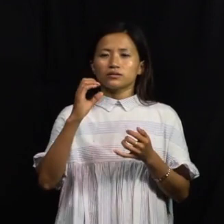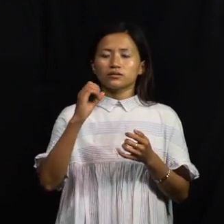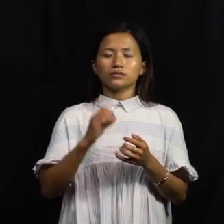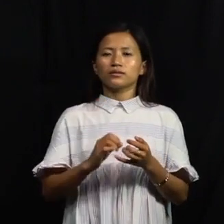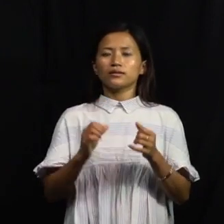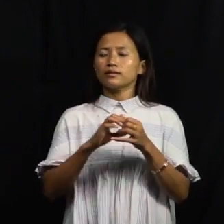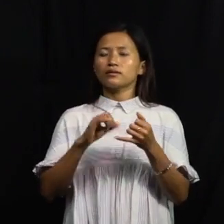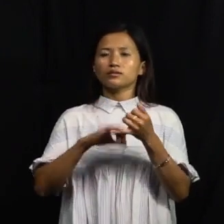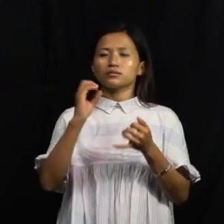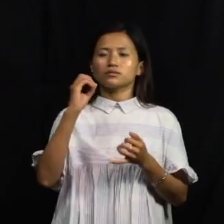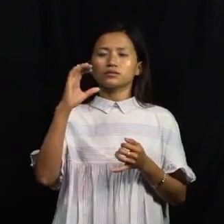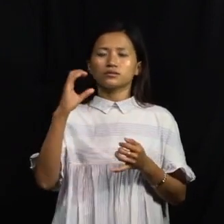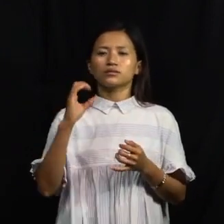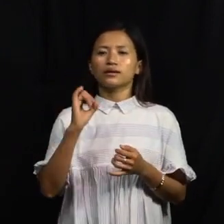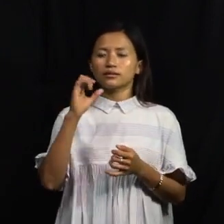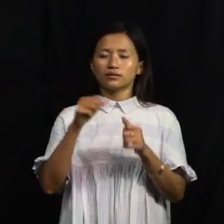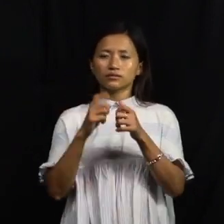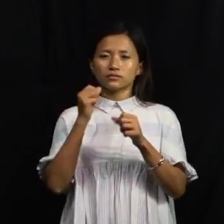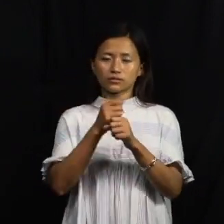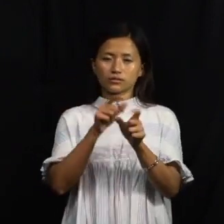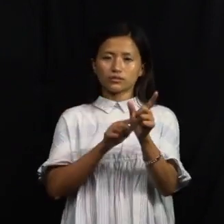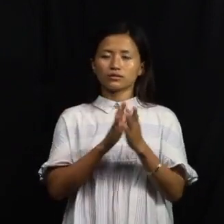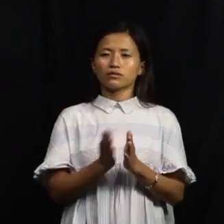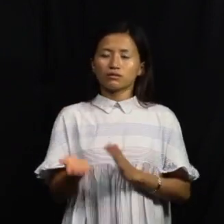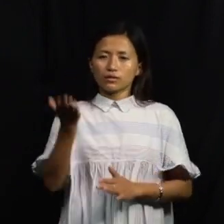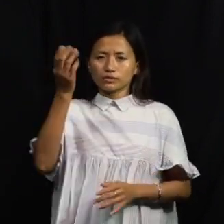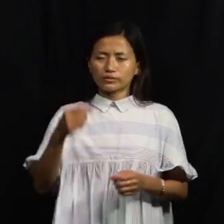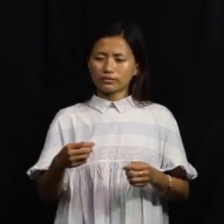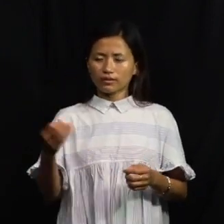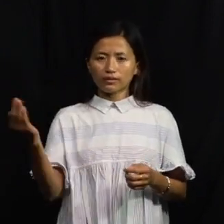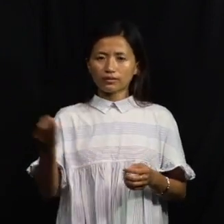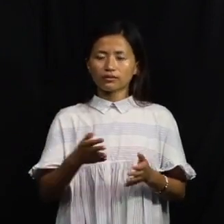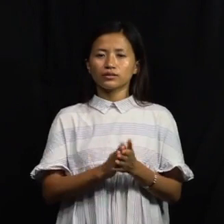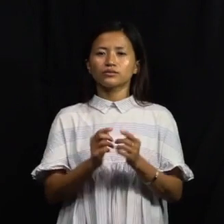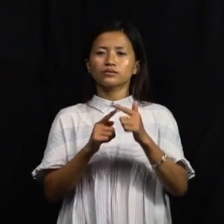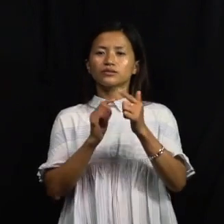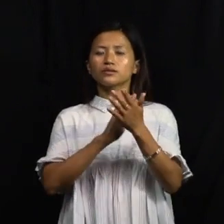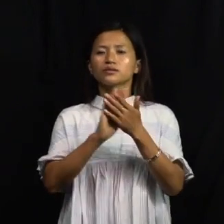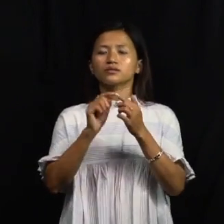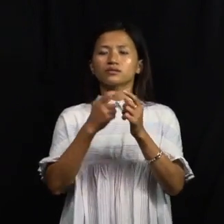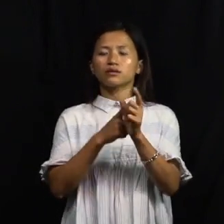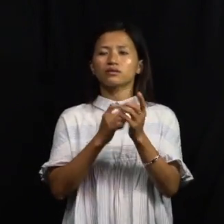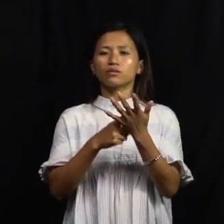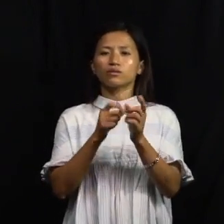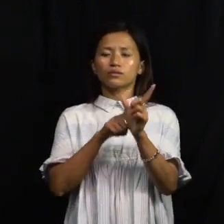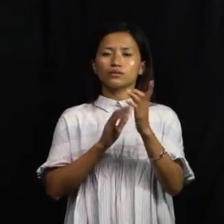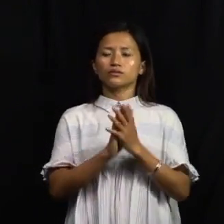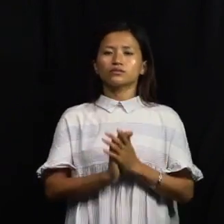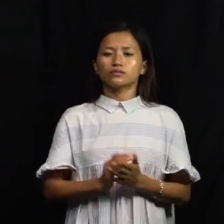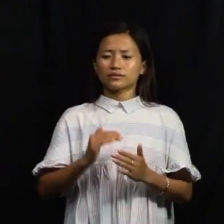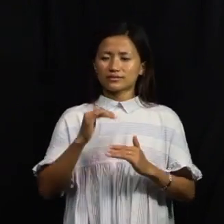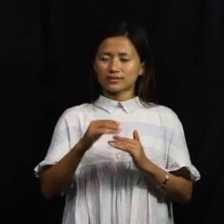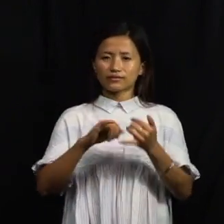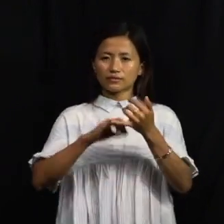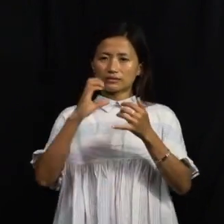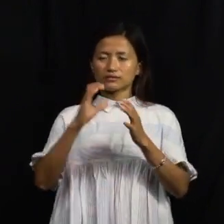through different scientific process to come up with new theories, isn't it? That means they're following scientific steps, isn't it? So